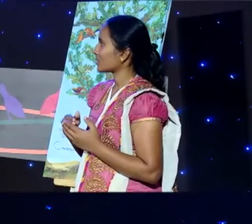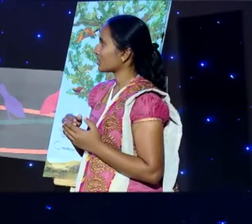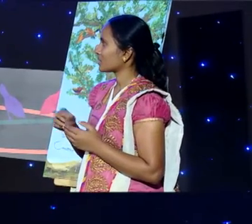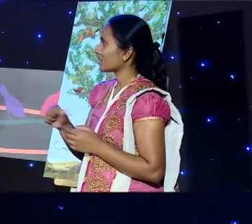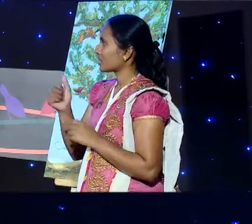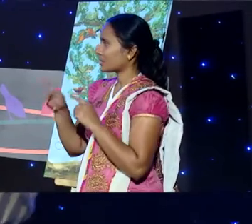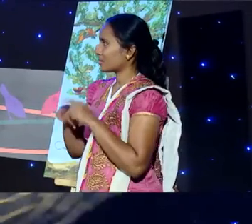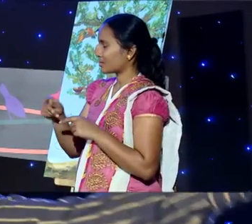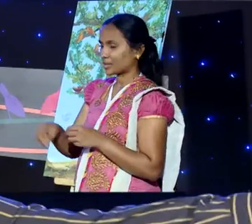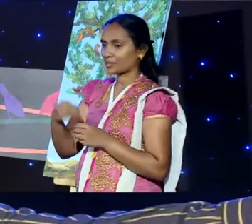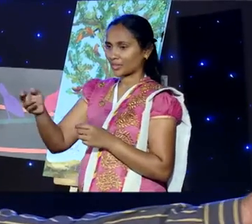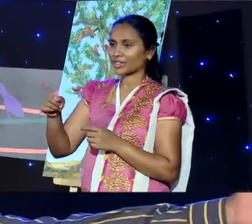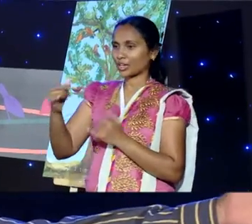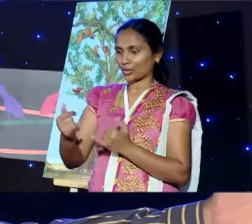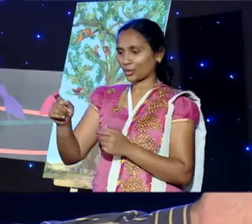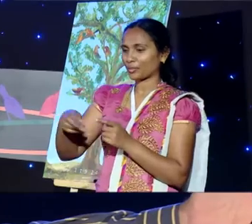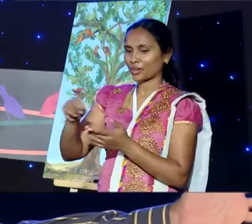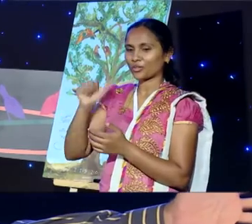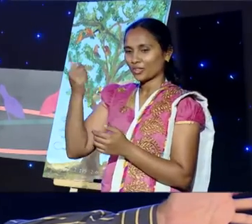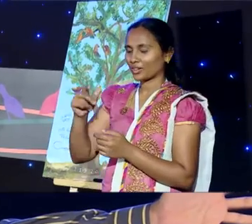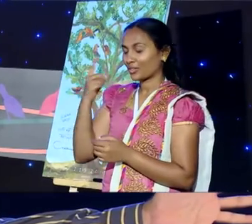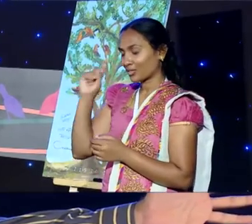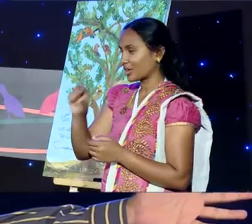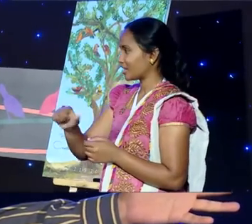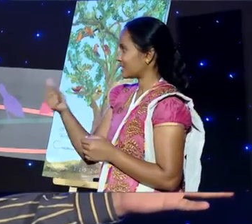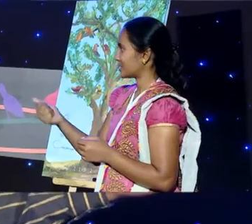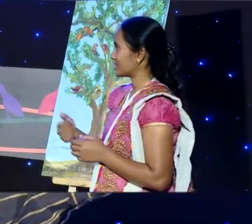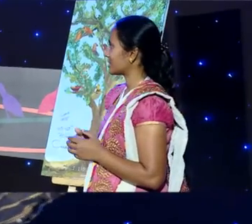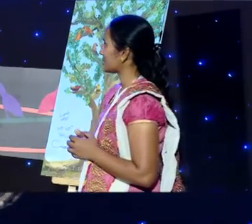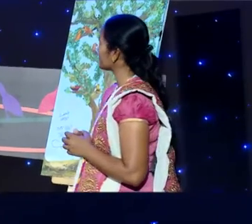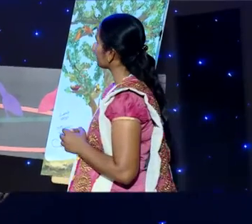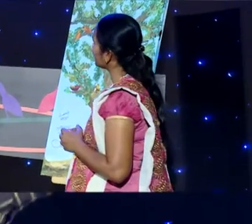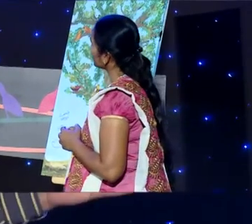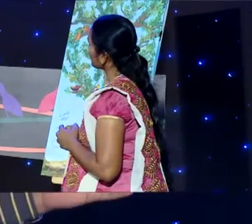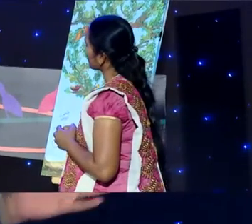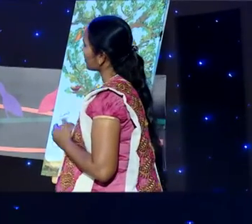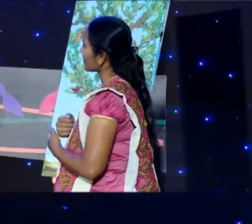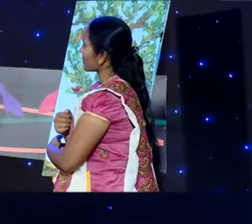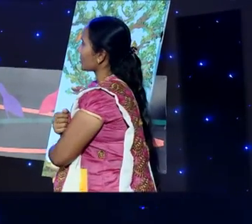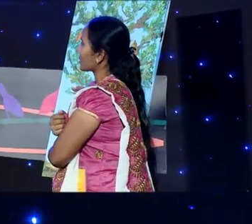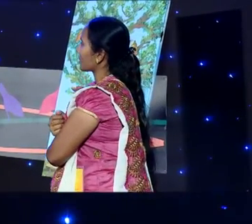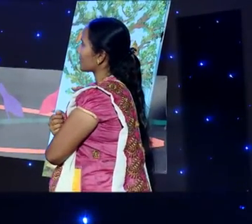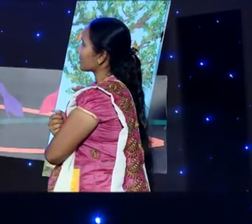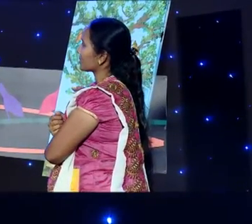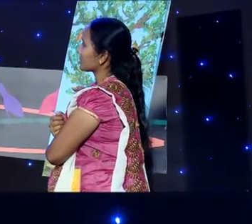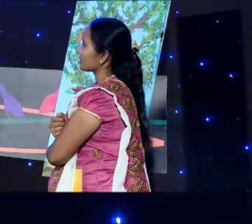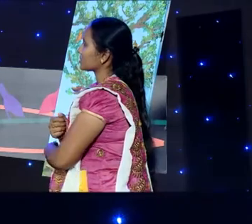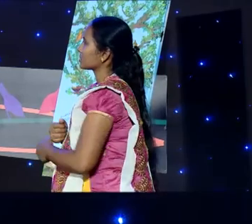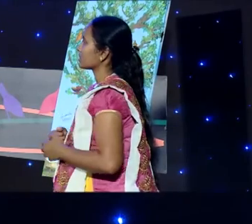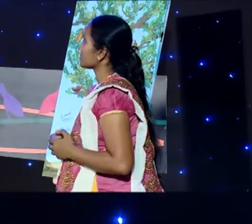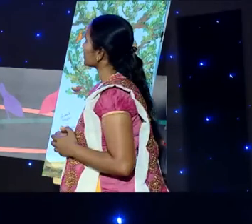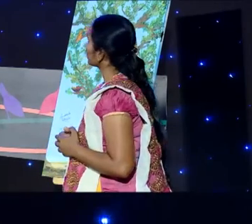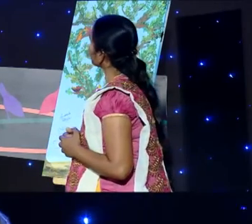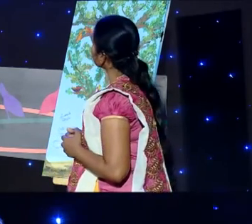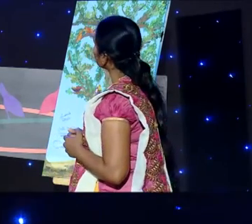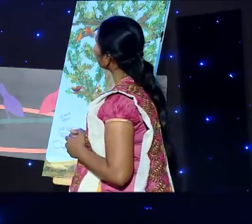you has paid for you, you get to pay forward, whatever you're moved to. Right? This person is running an acupuncture clinic, Thuy Win, in